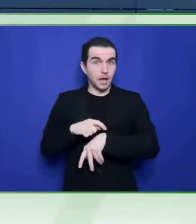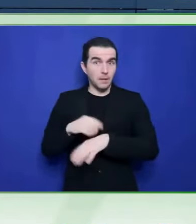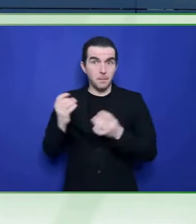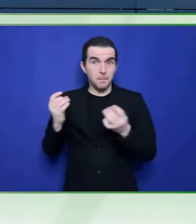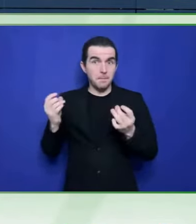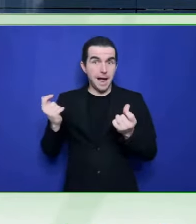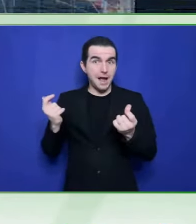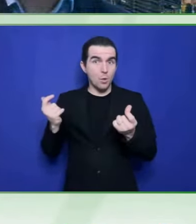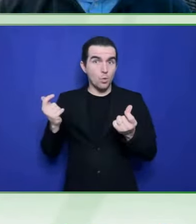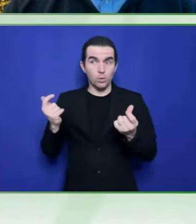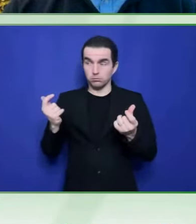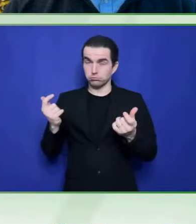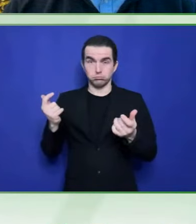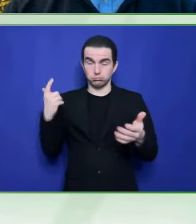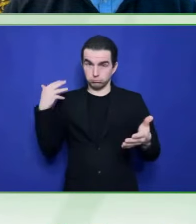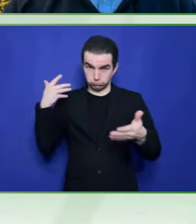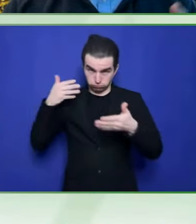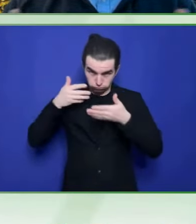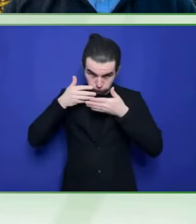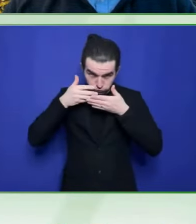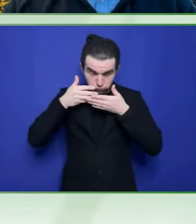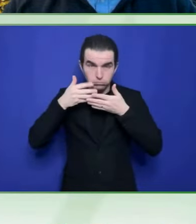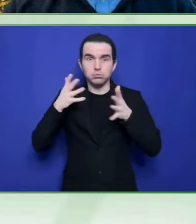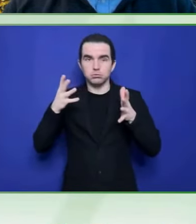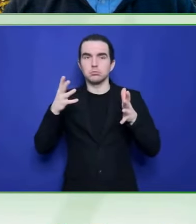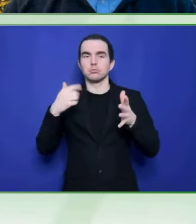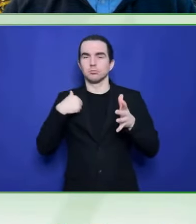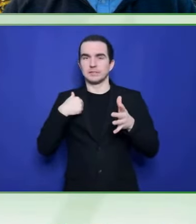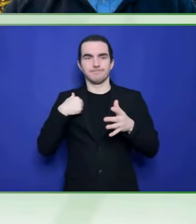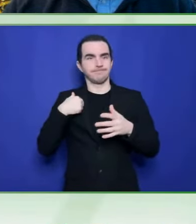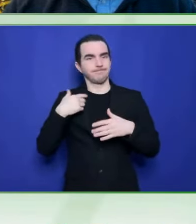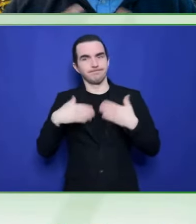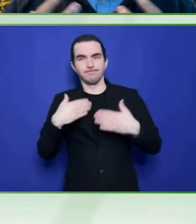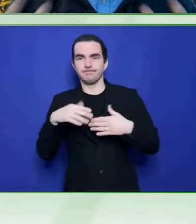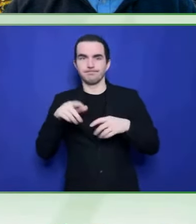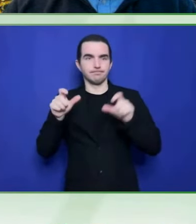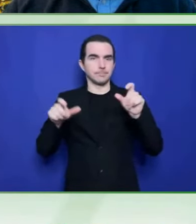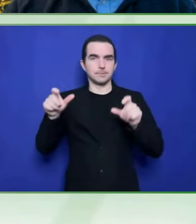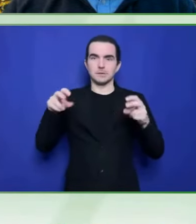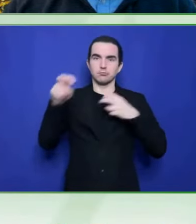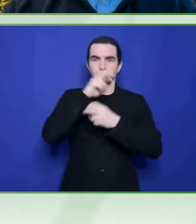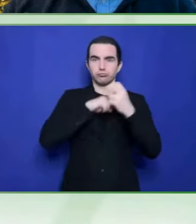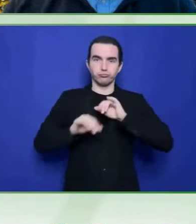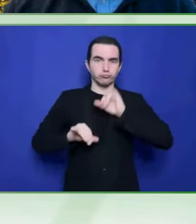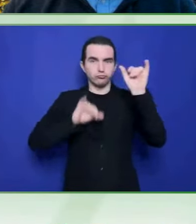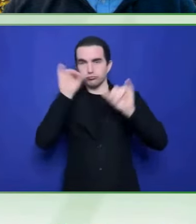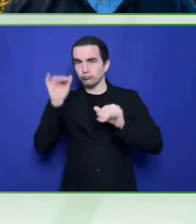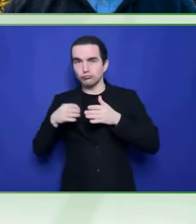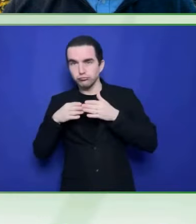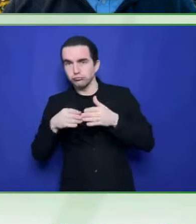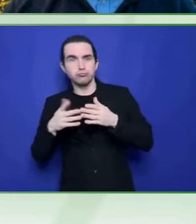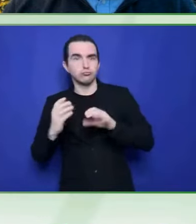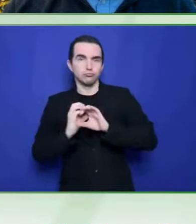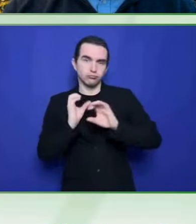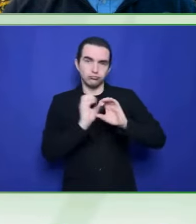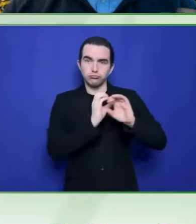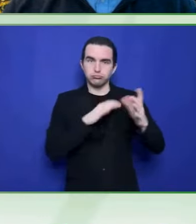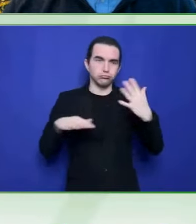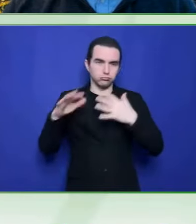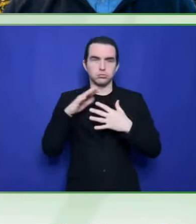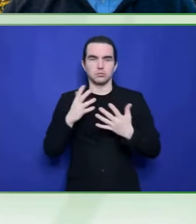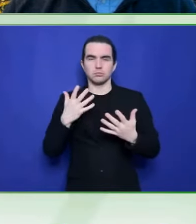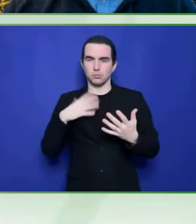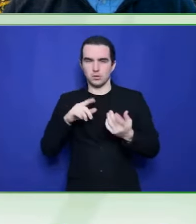accessible. From, as I say, step-free access to the provision of a safe space on the transport vehicle, be